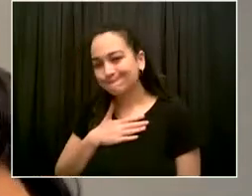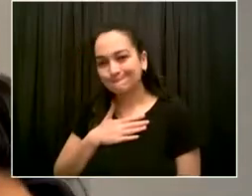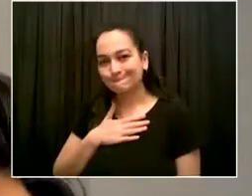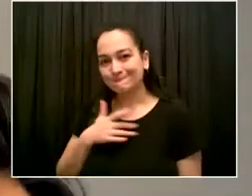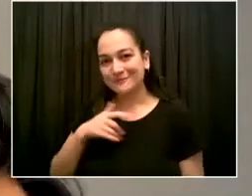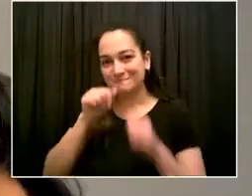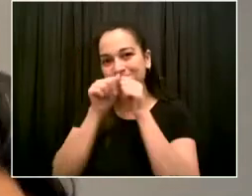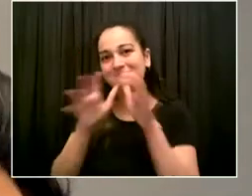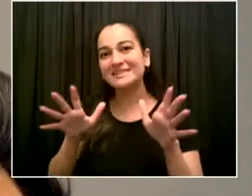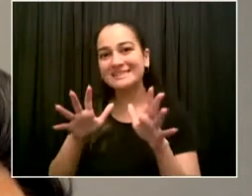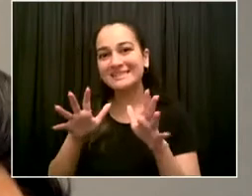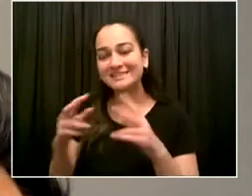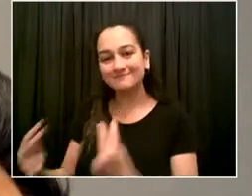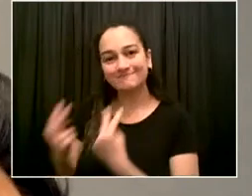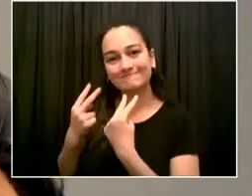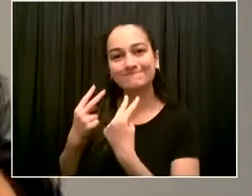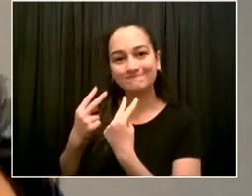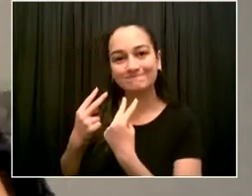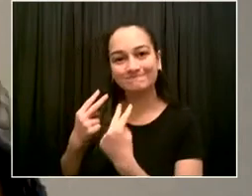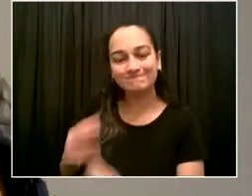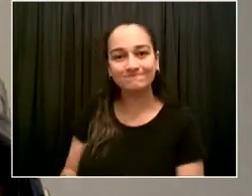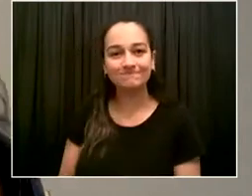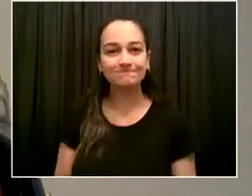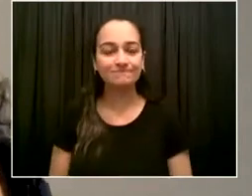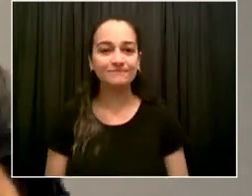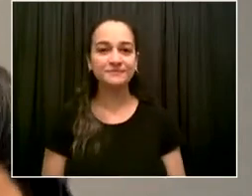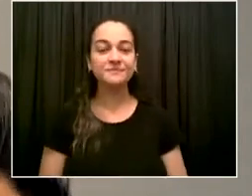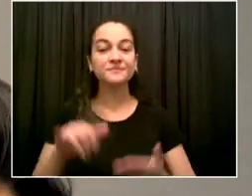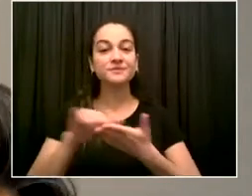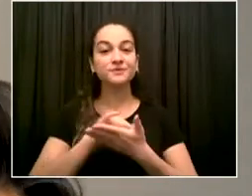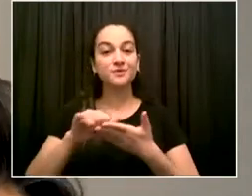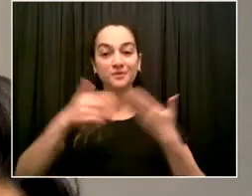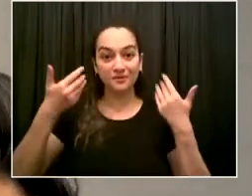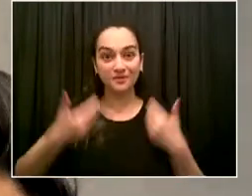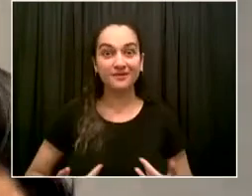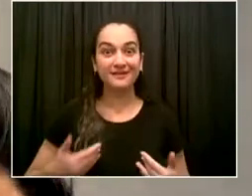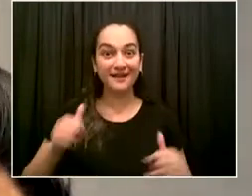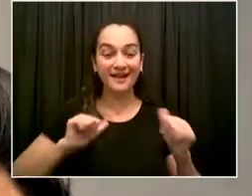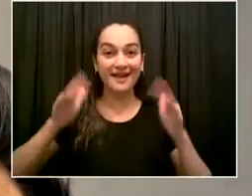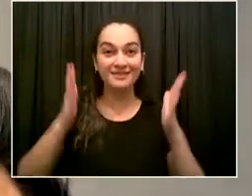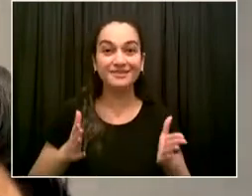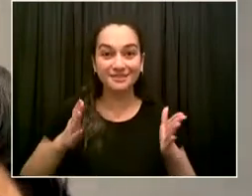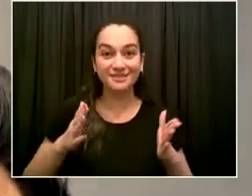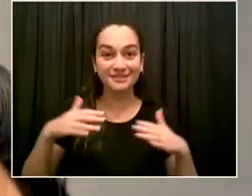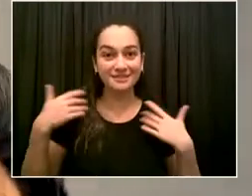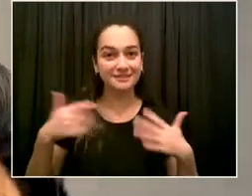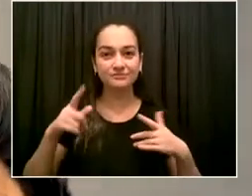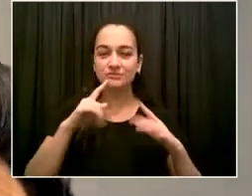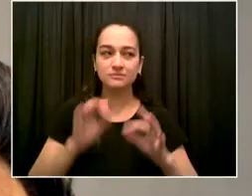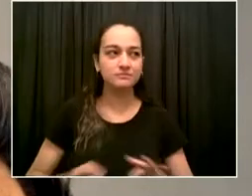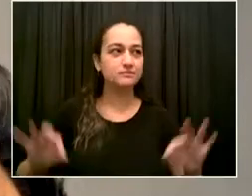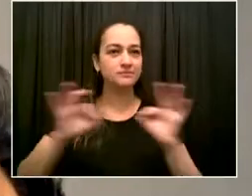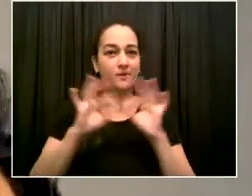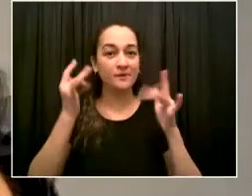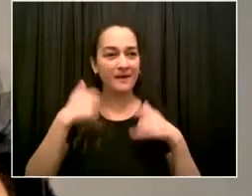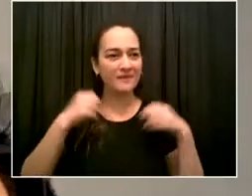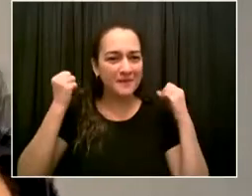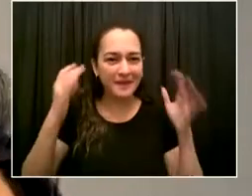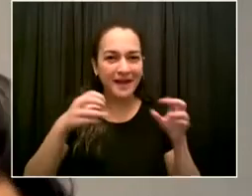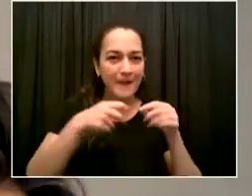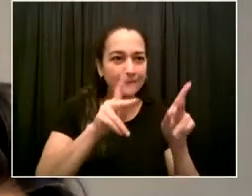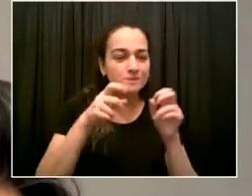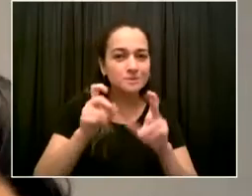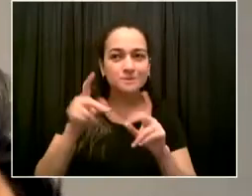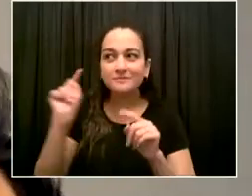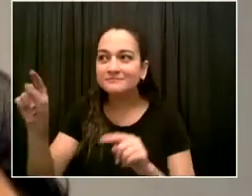to be a New York actor, as you might know. You know, as you say, the show Awkwafina is Nora from Queens,